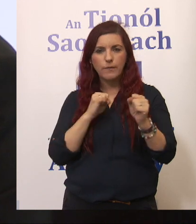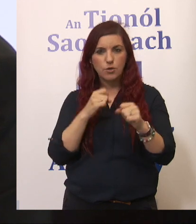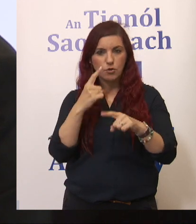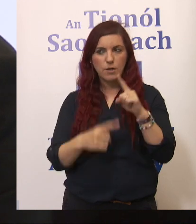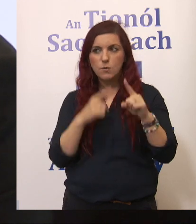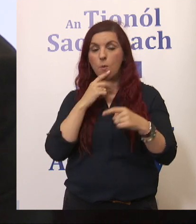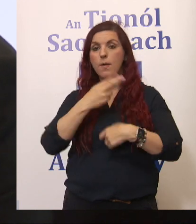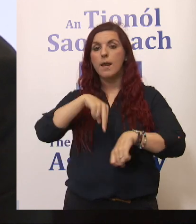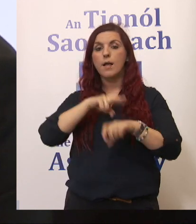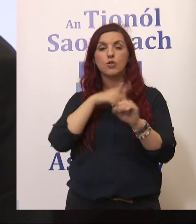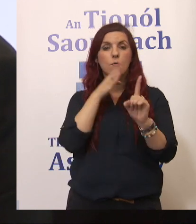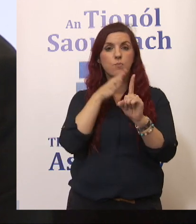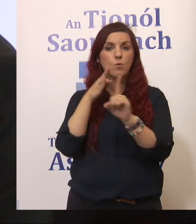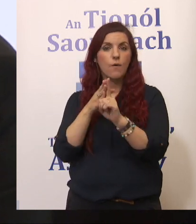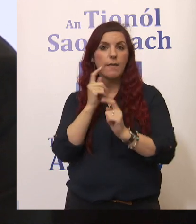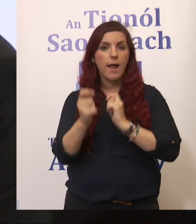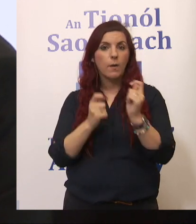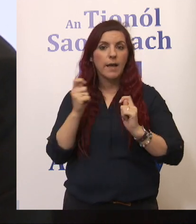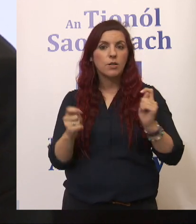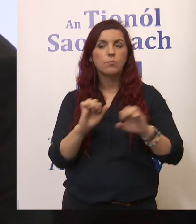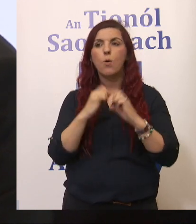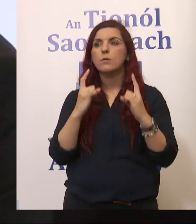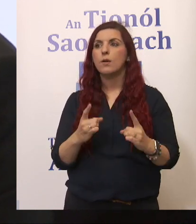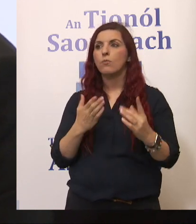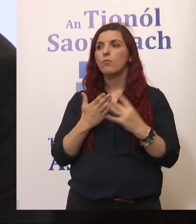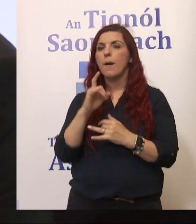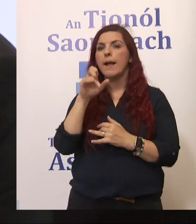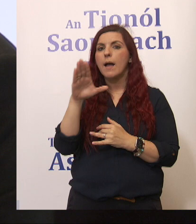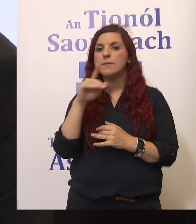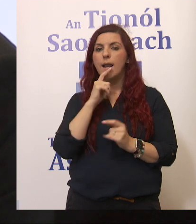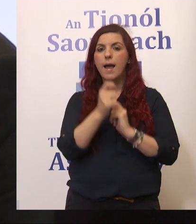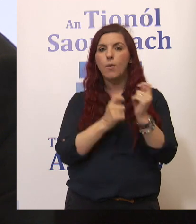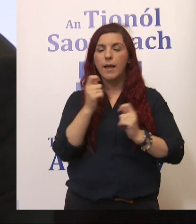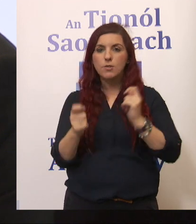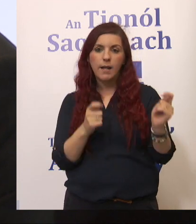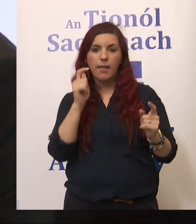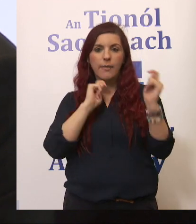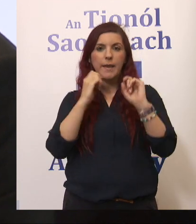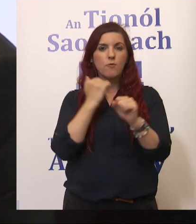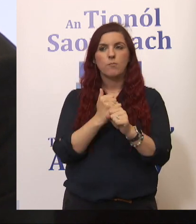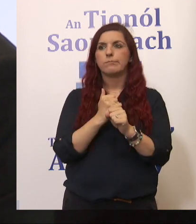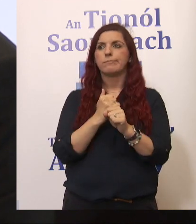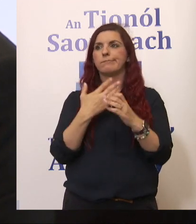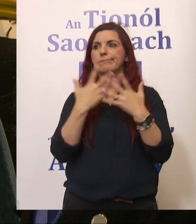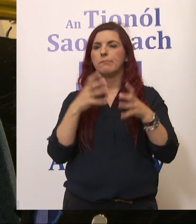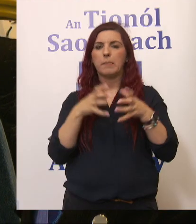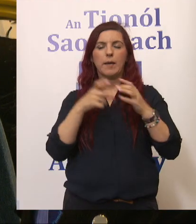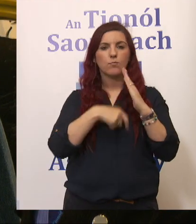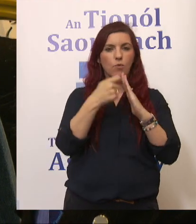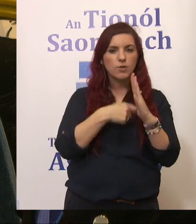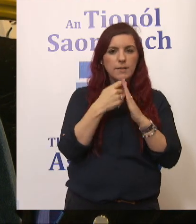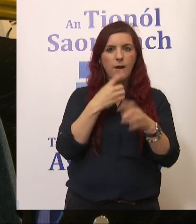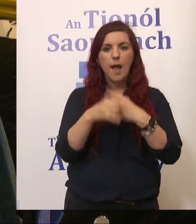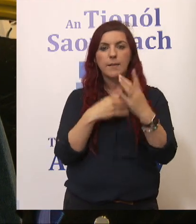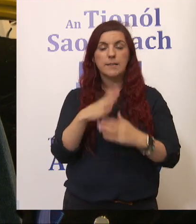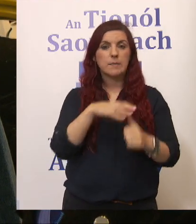allocations is sort of broken down to, you know, capital allocations, broadly speaking, around, you know, if there's big projects taking place in a particular